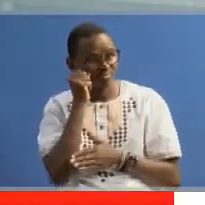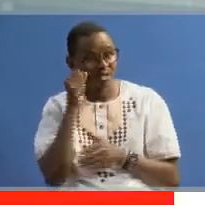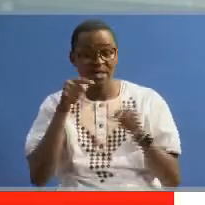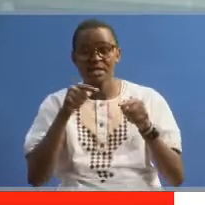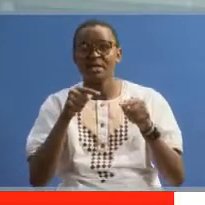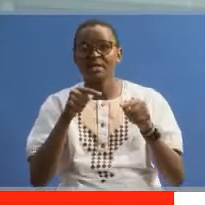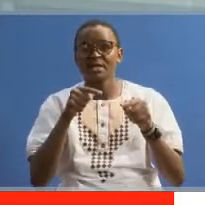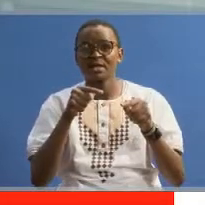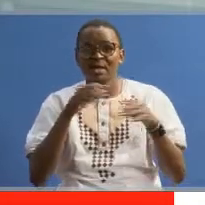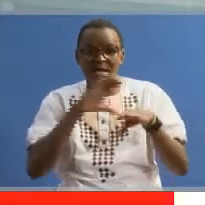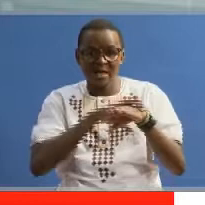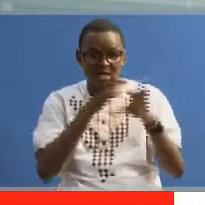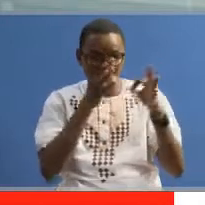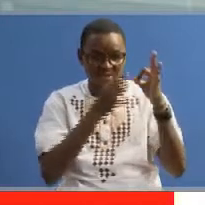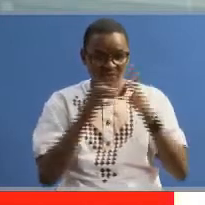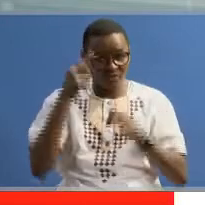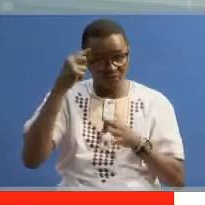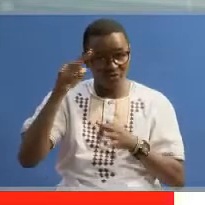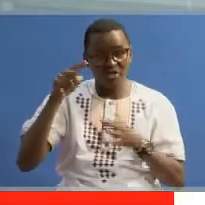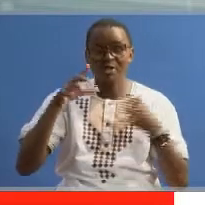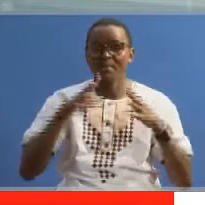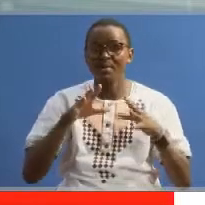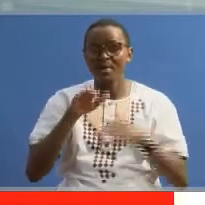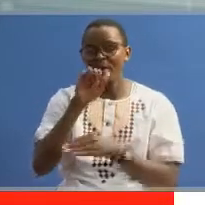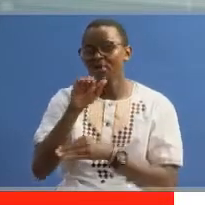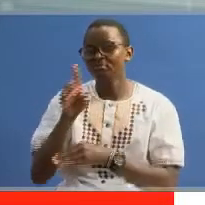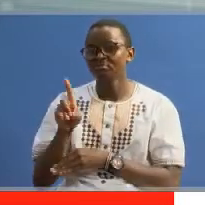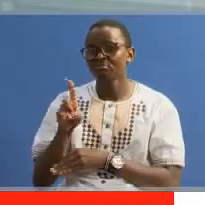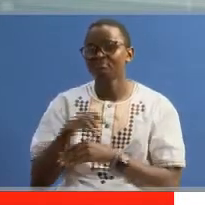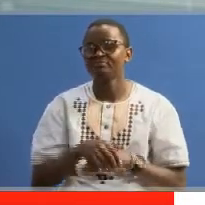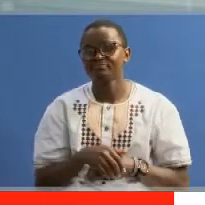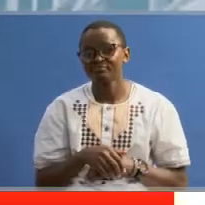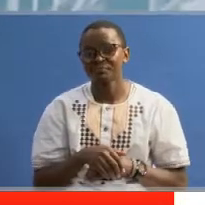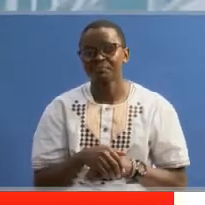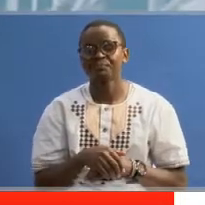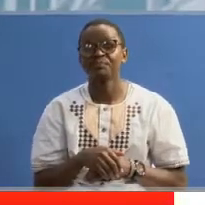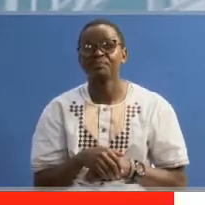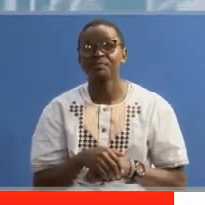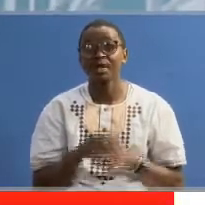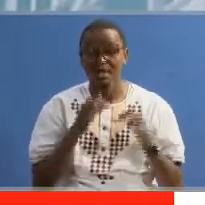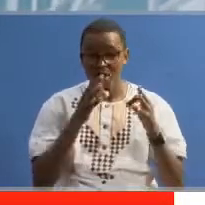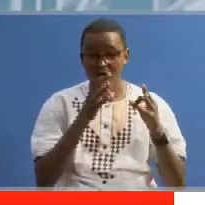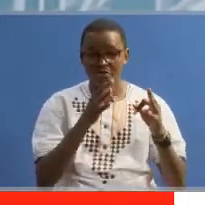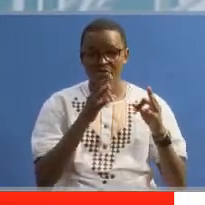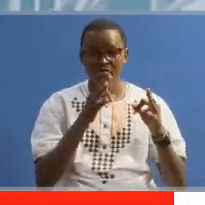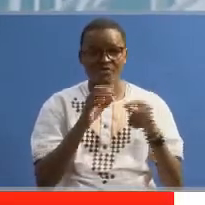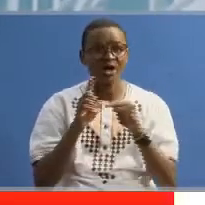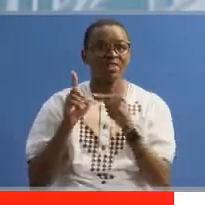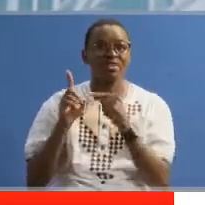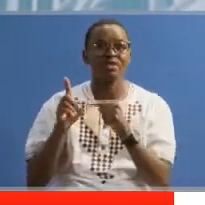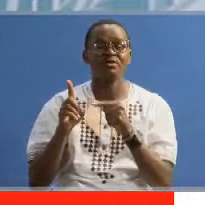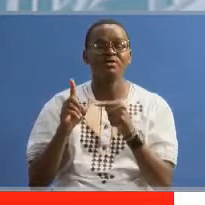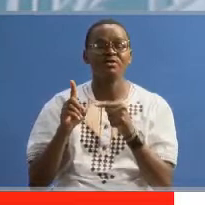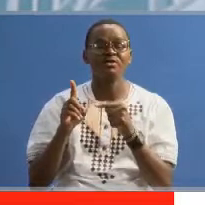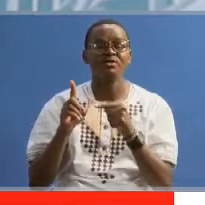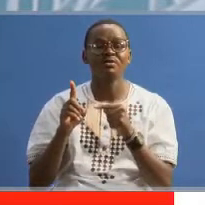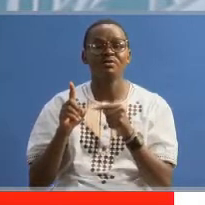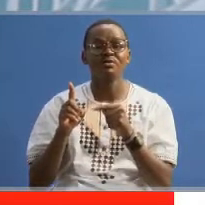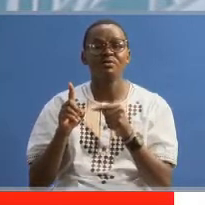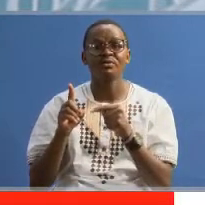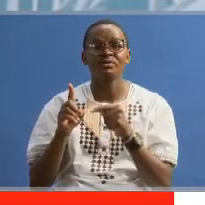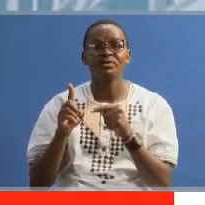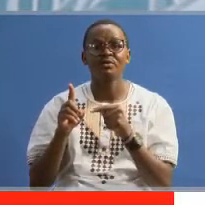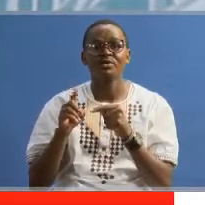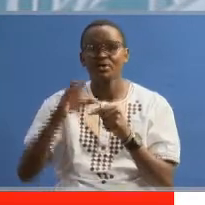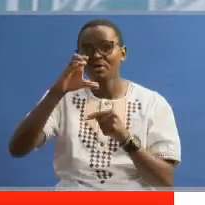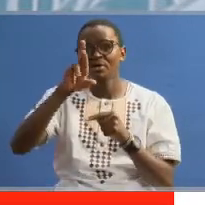in pursuing justice for these victims, I'd ask? I think if you were there, and I think I think